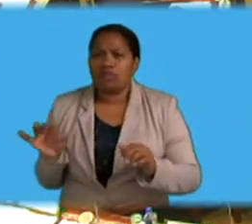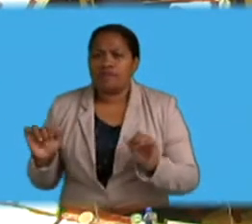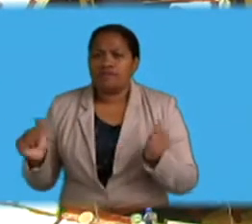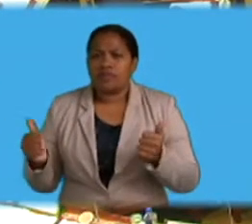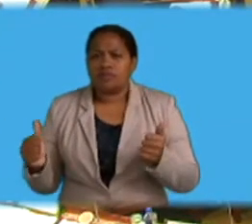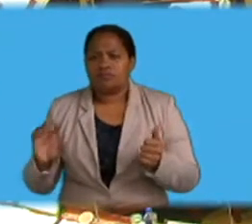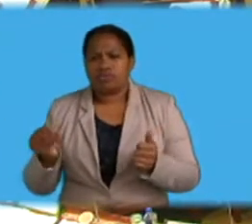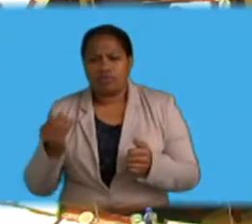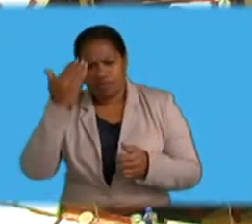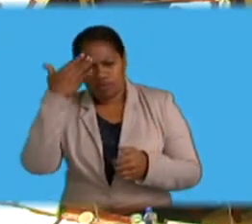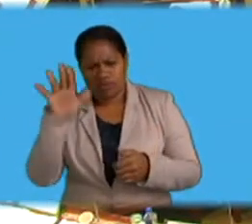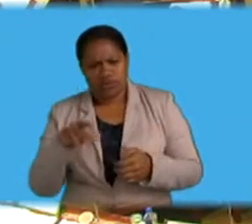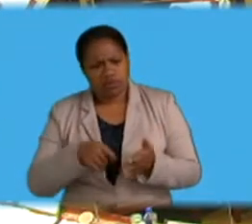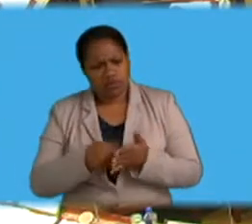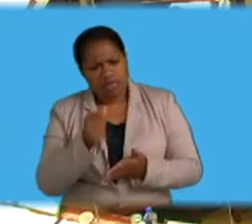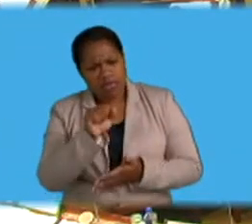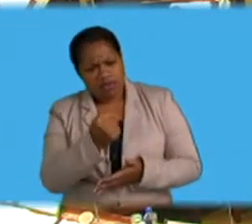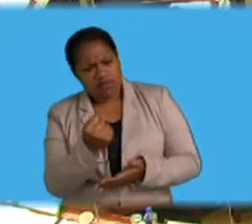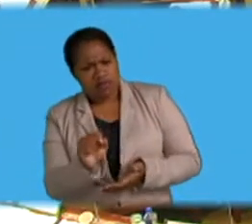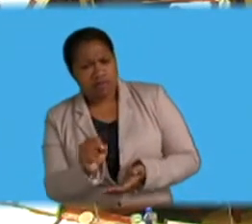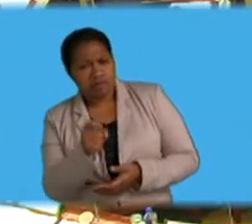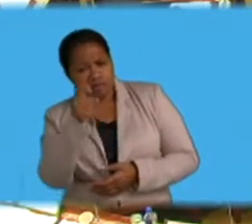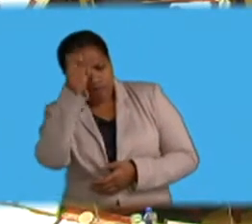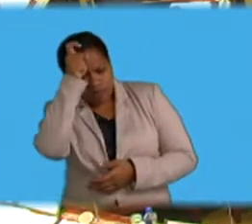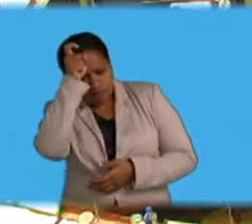pay. So